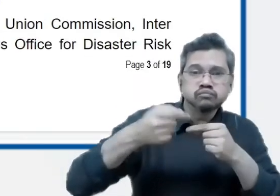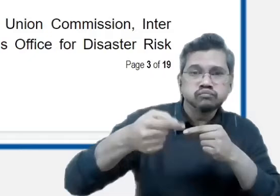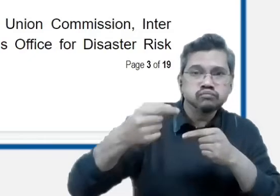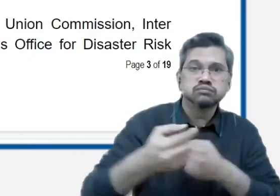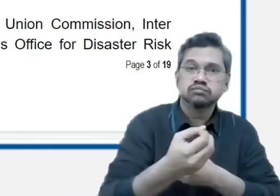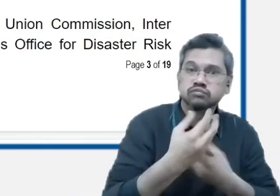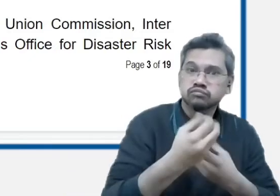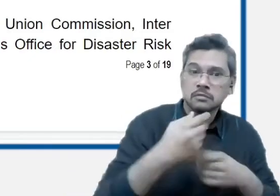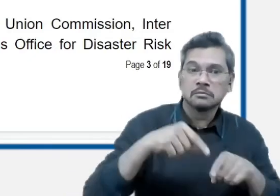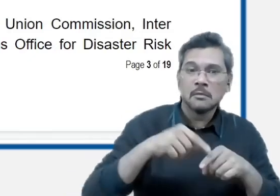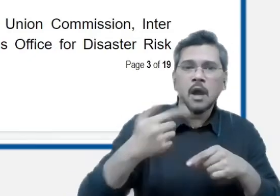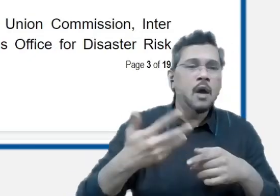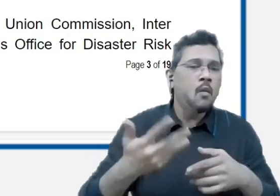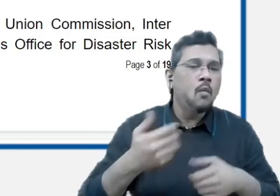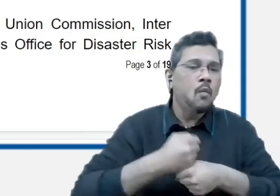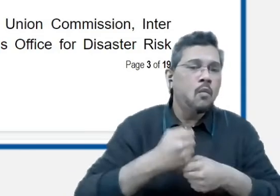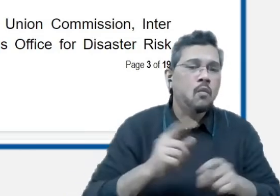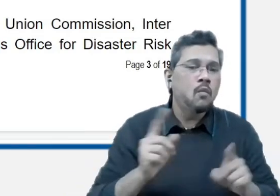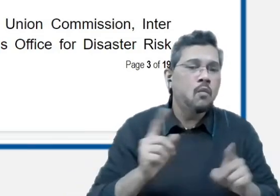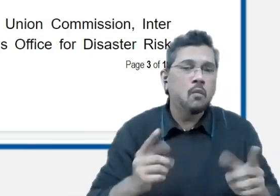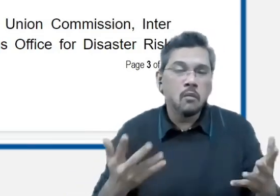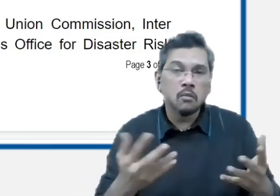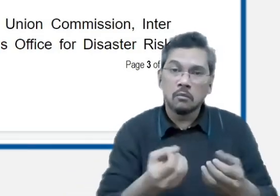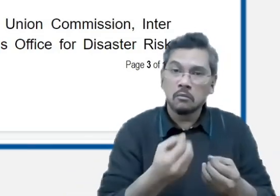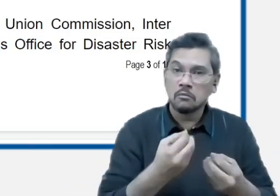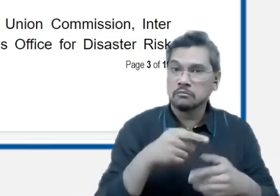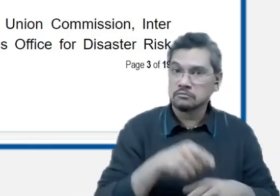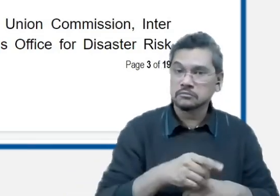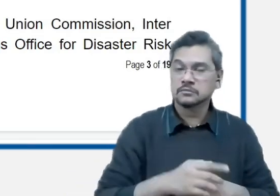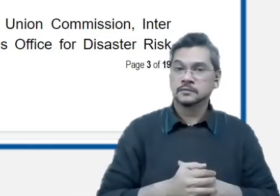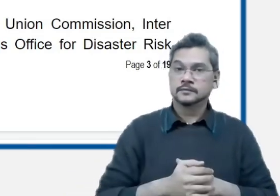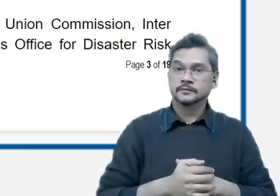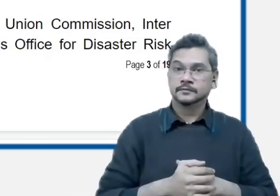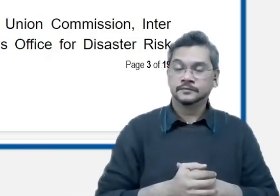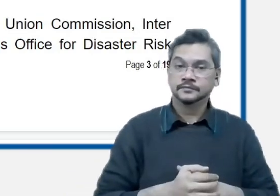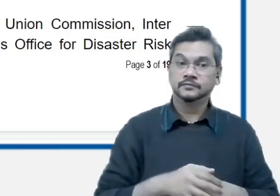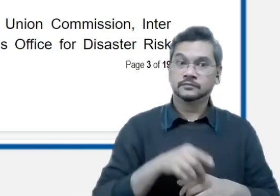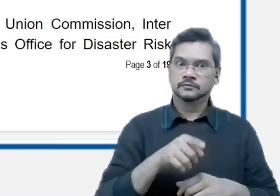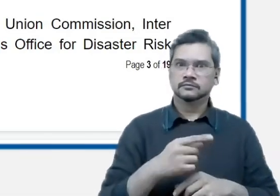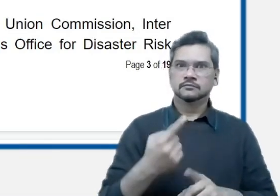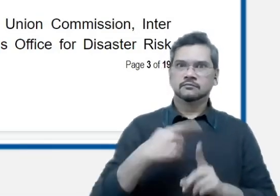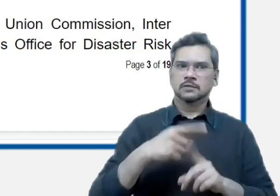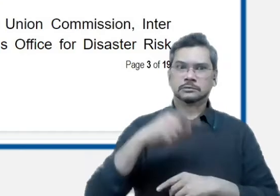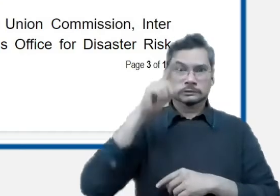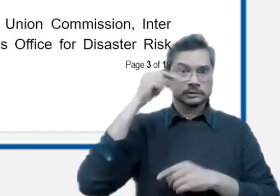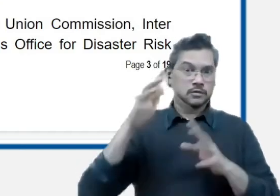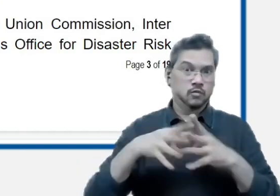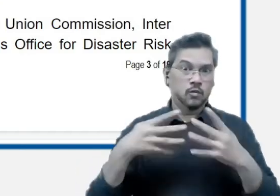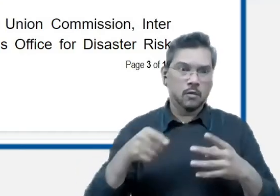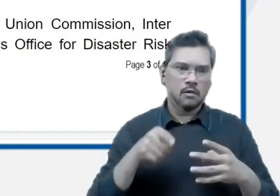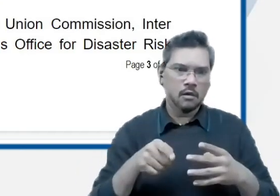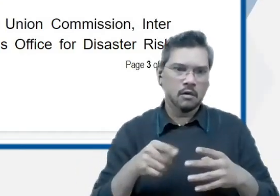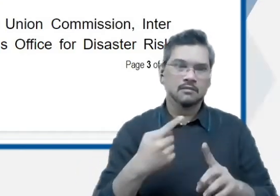Further stress the importance of the Sendai framework and the Africa program of action in providing guidance to